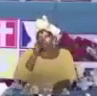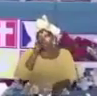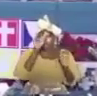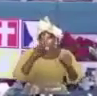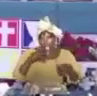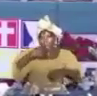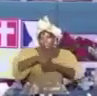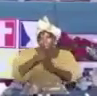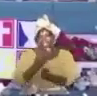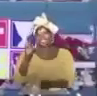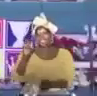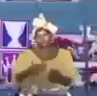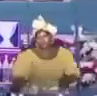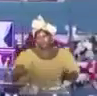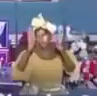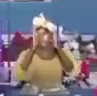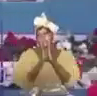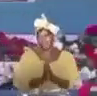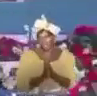prayer.